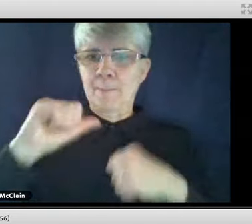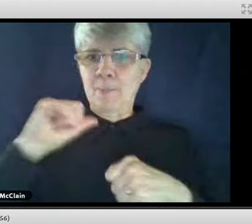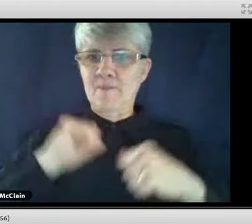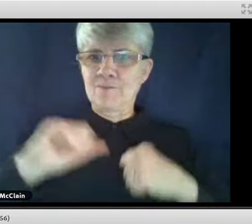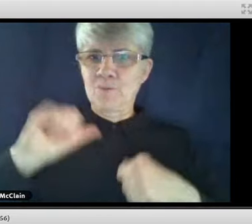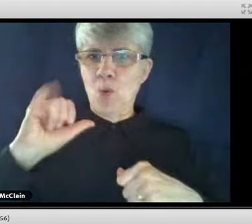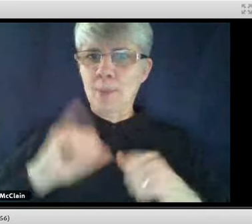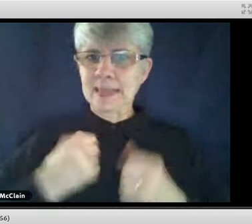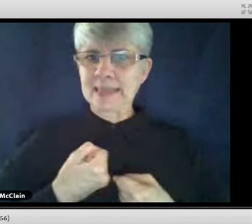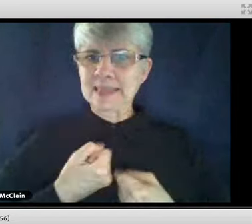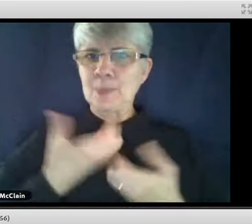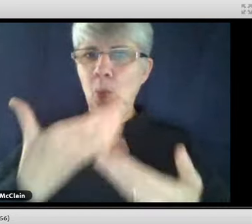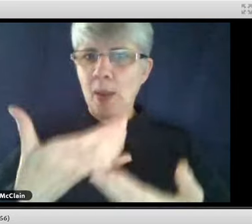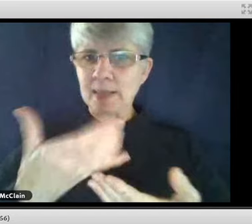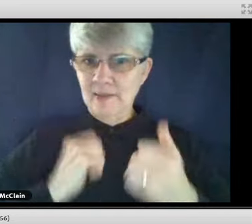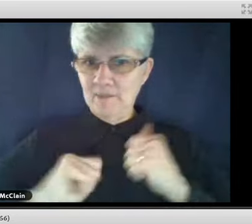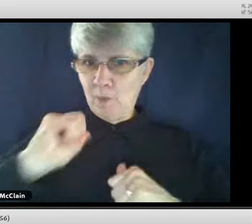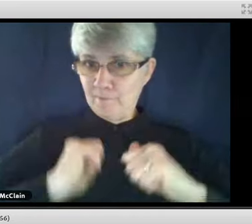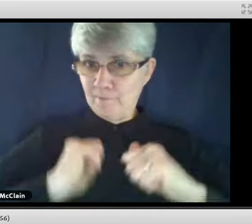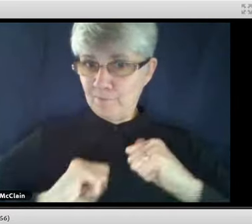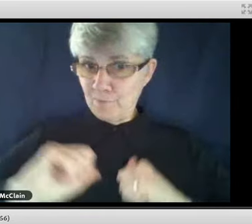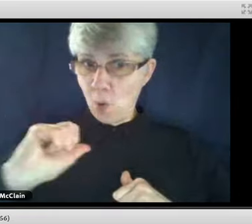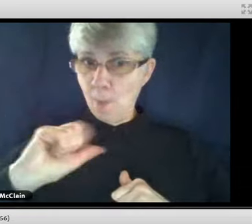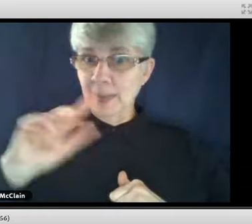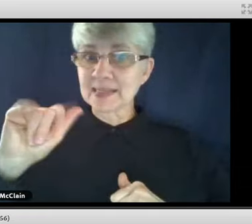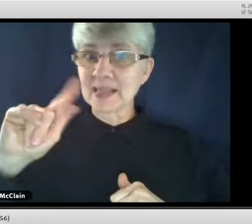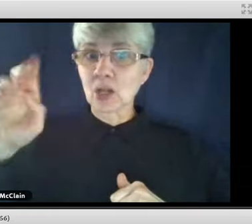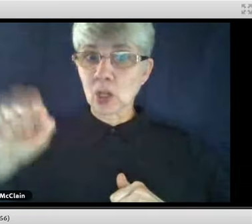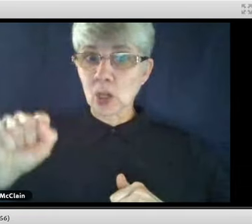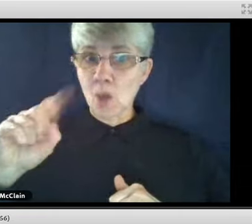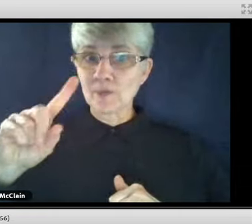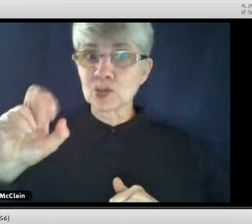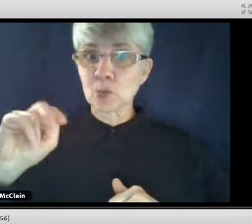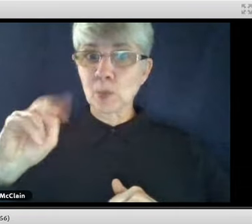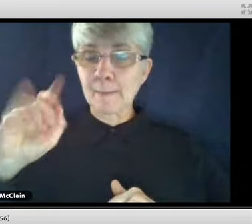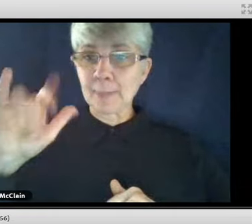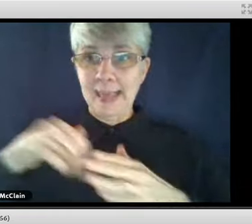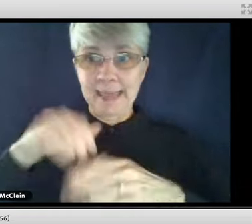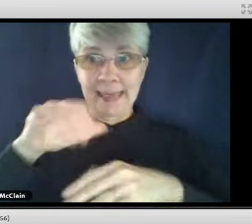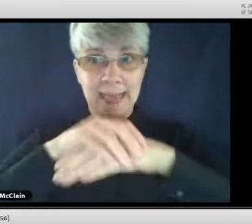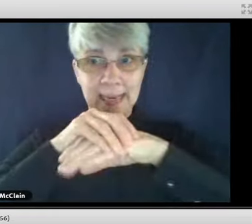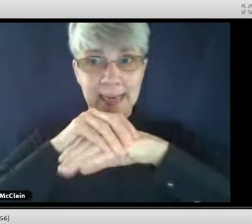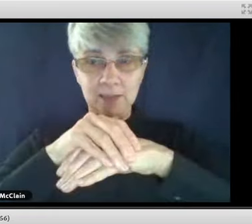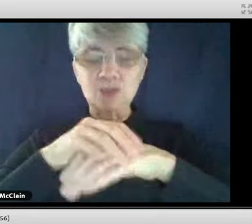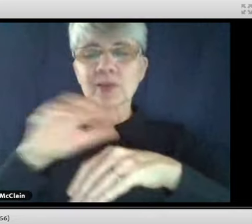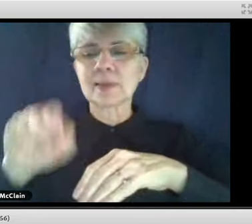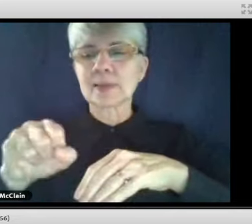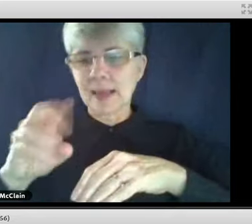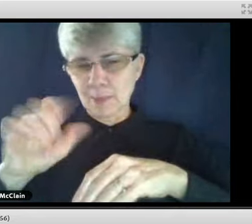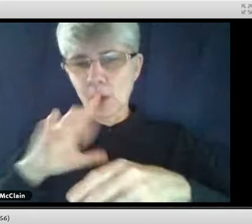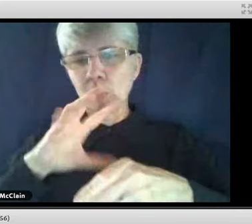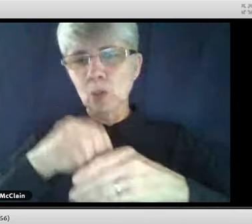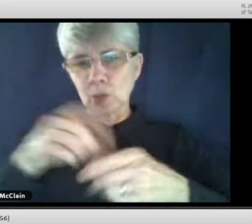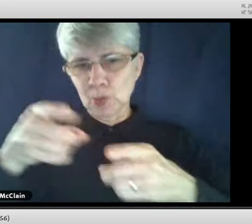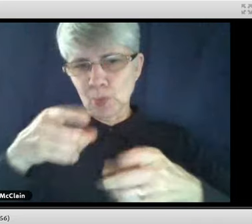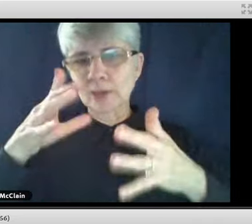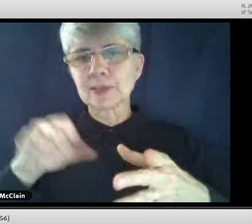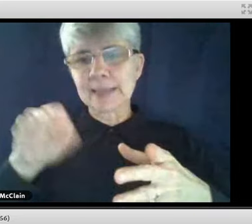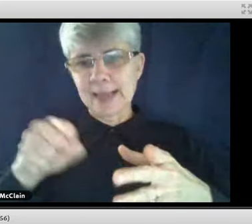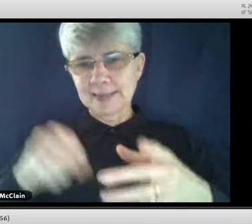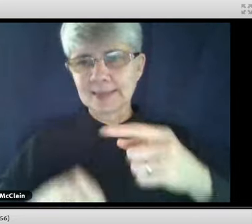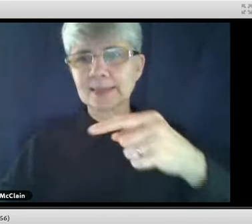Expressed as a performance of the Kloves screenplay in English. And Mary, yes, we would include the director in the bib